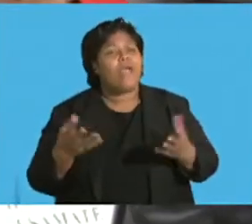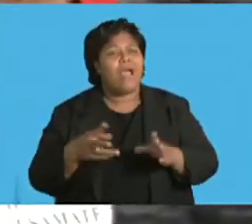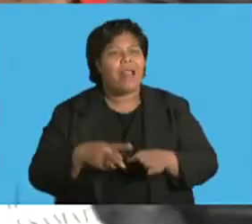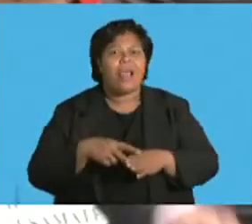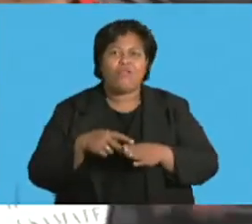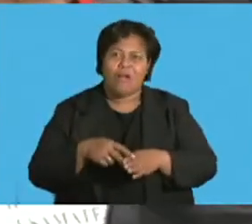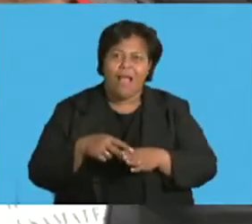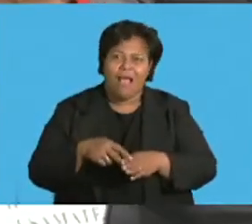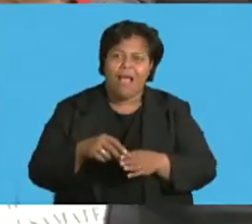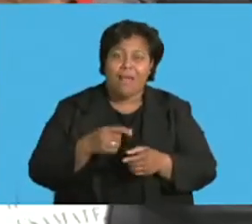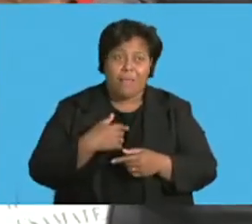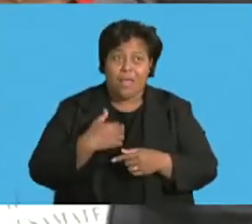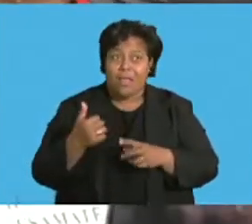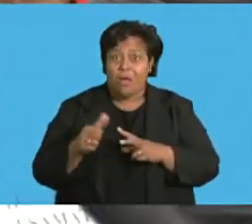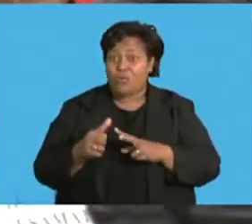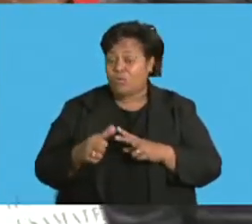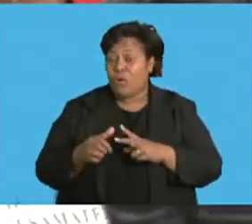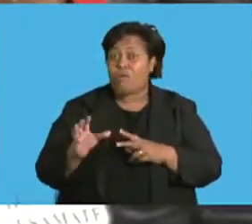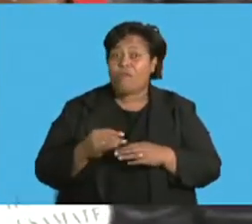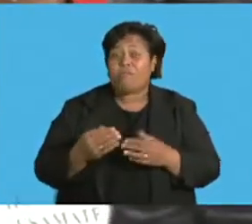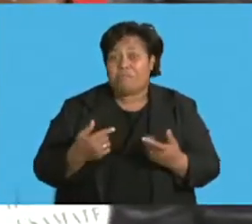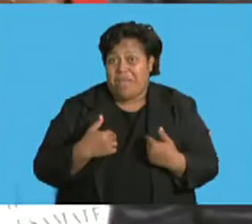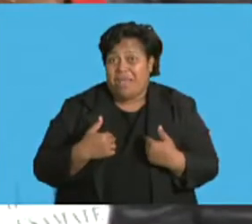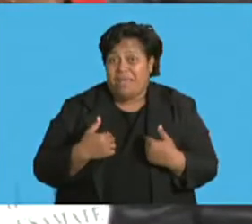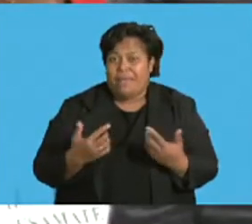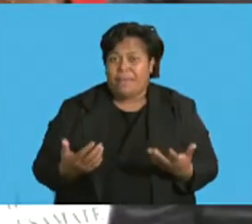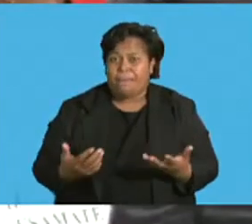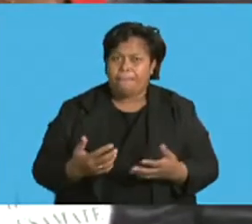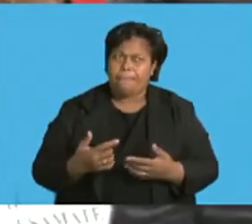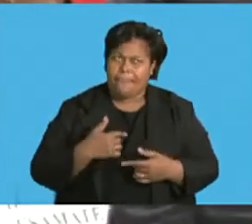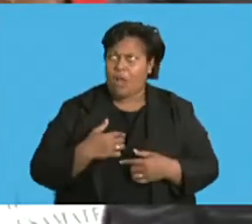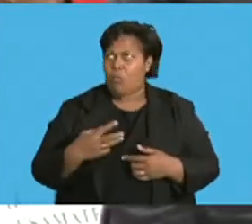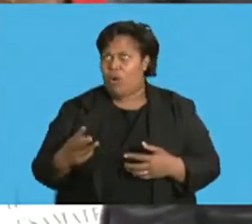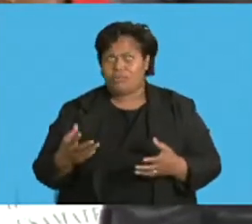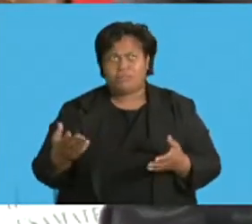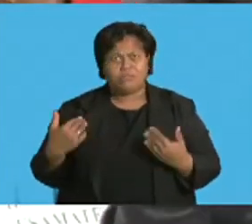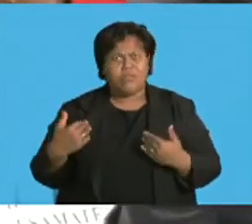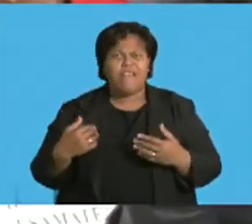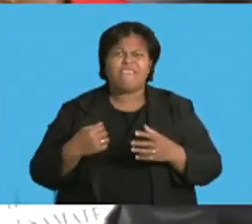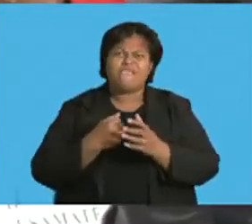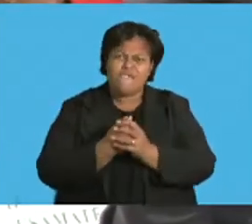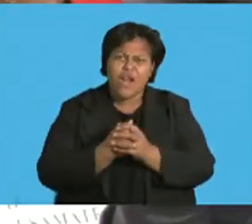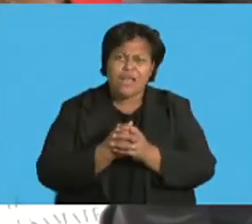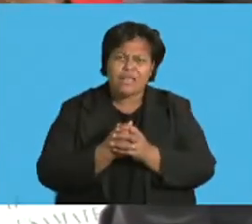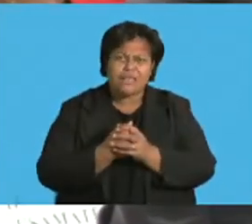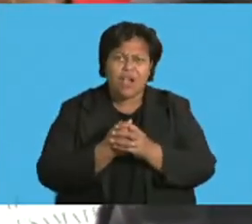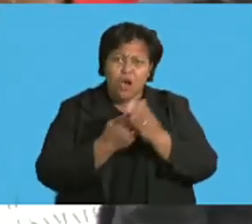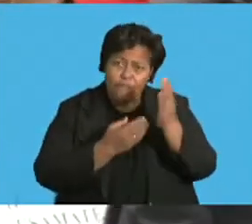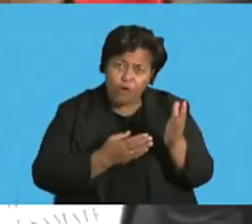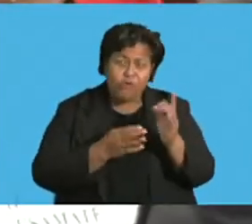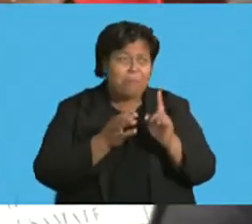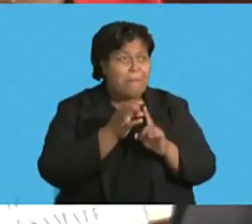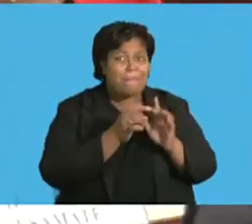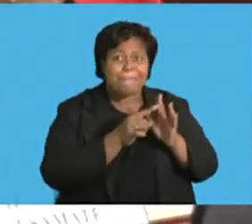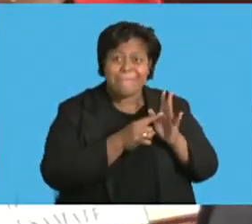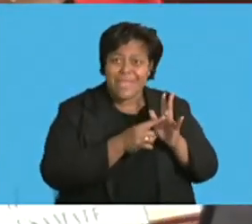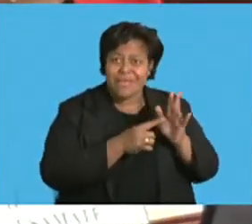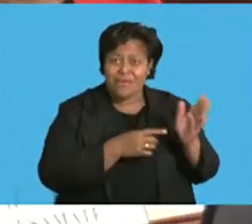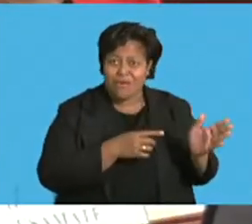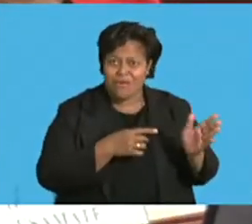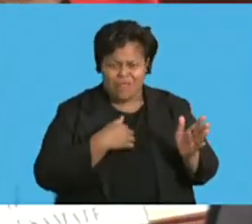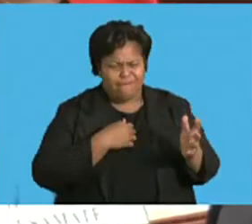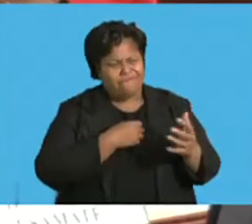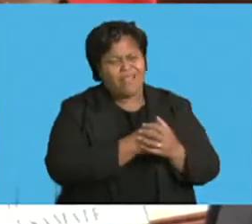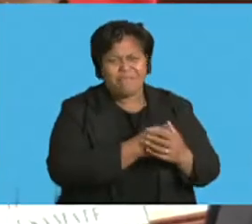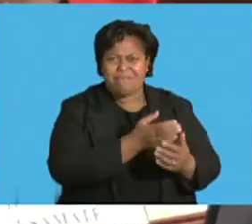Speaker, sir, I am actually, well, maybe now I can say I was, a friend of Honorable Tikundu Ndua. In fact,